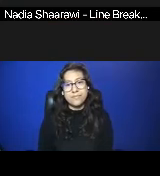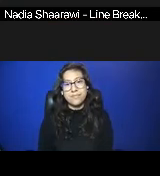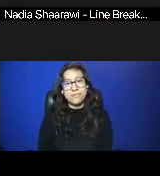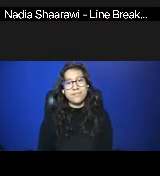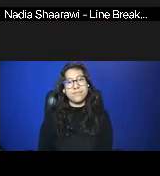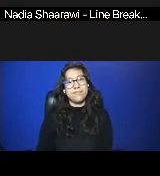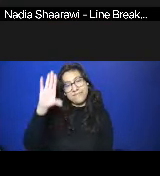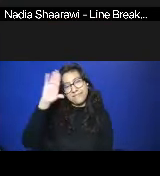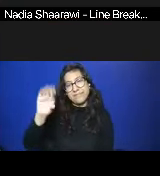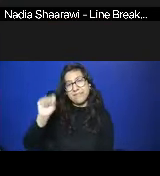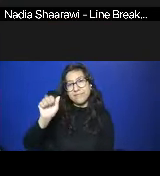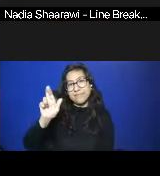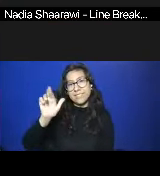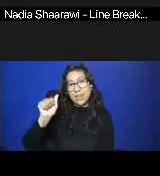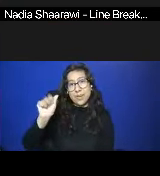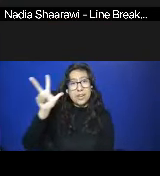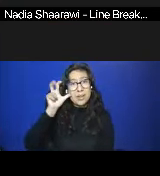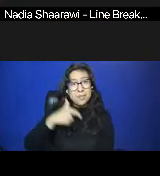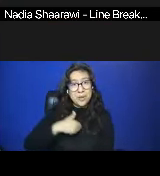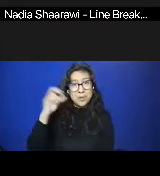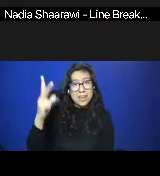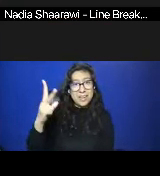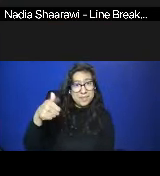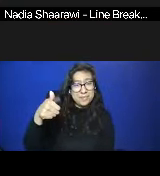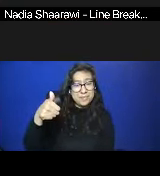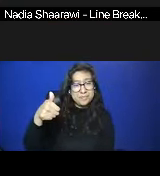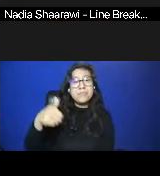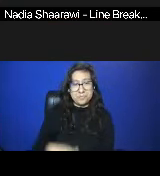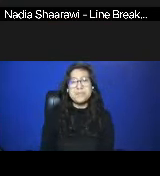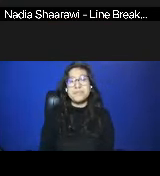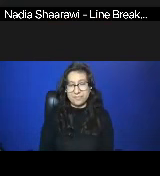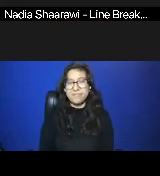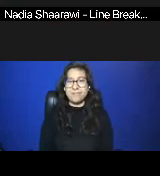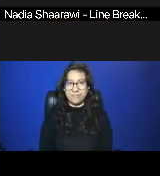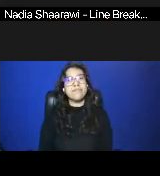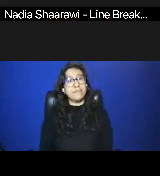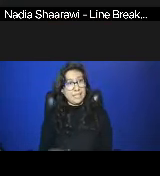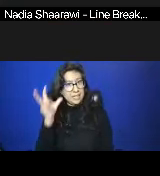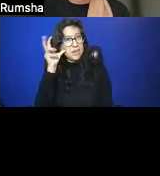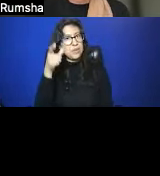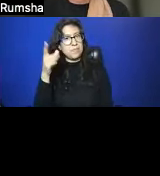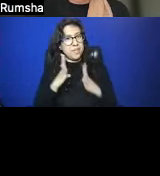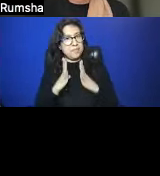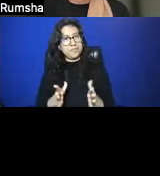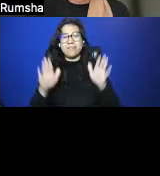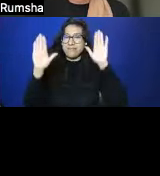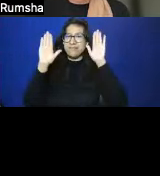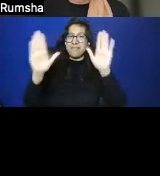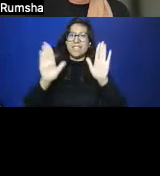Sure, this is Sarah. Can you hear me okay? Yes, can hear you.